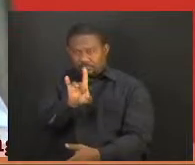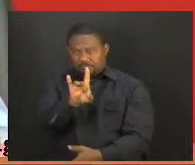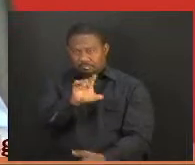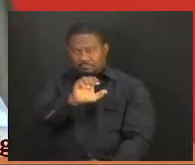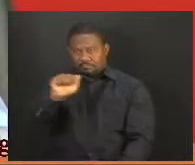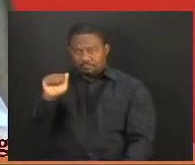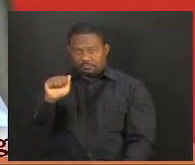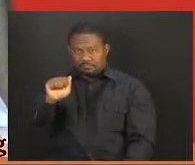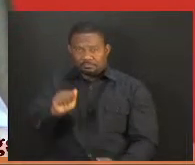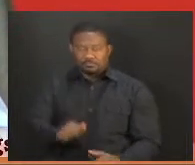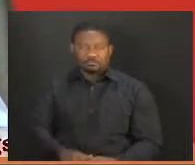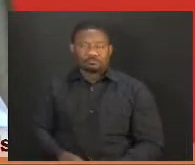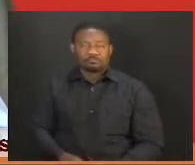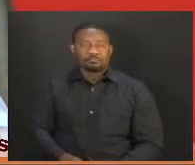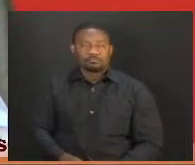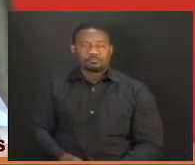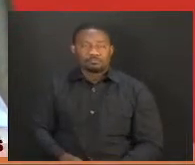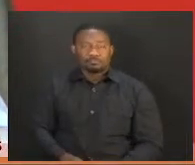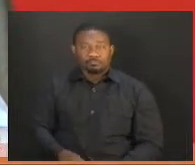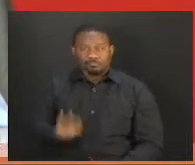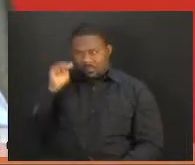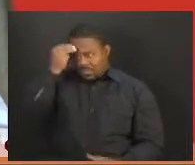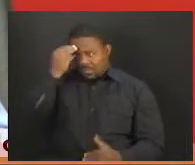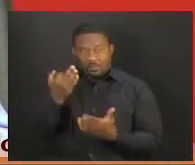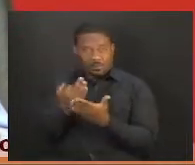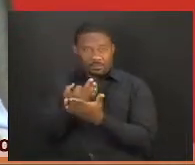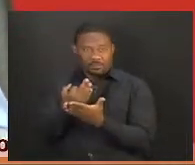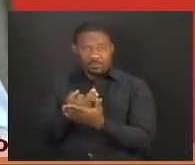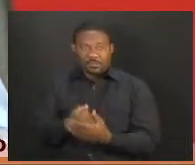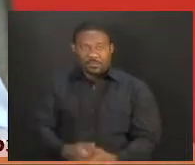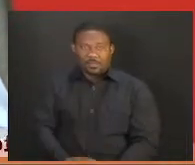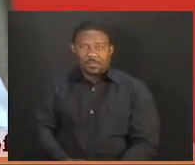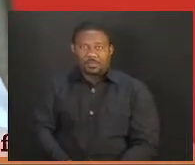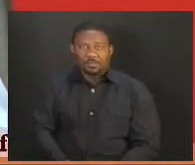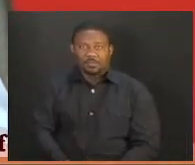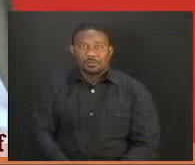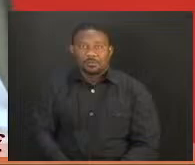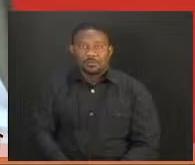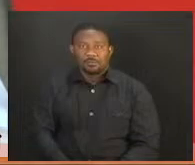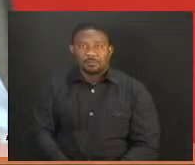8A by the Minister for Finance.